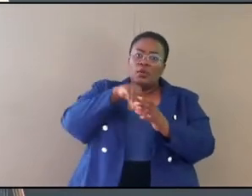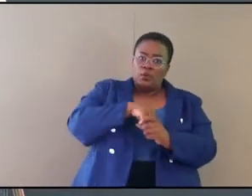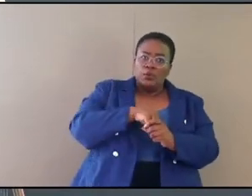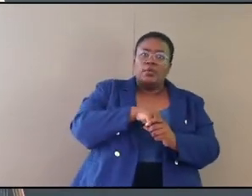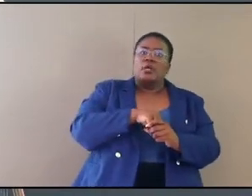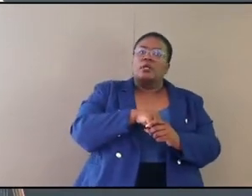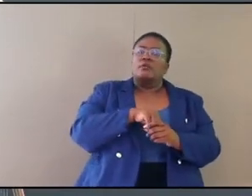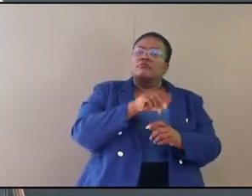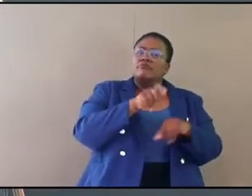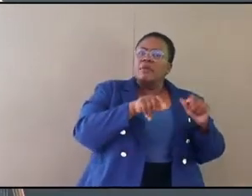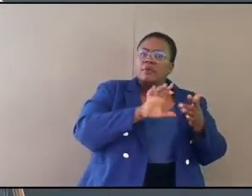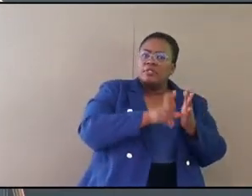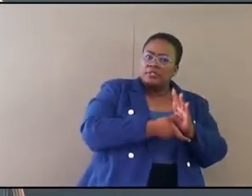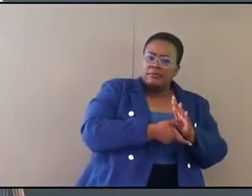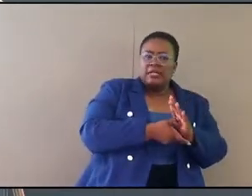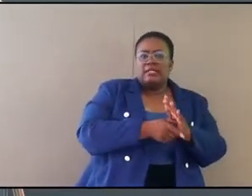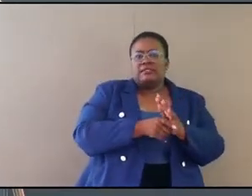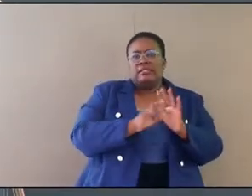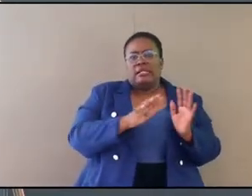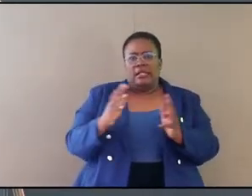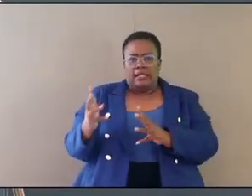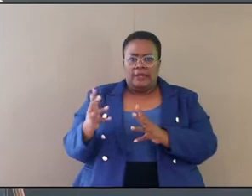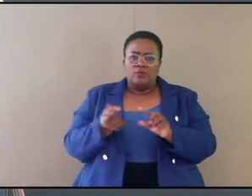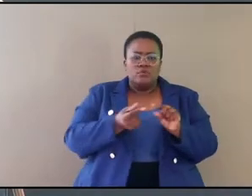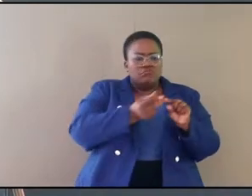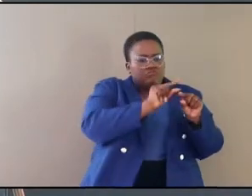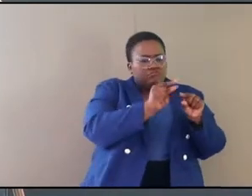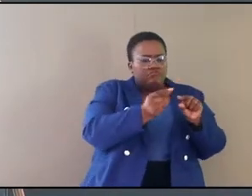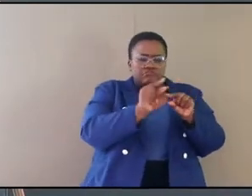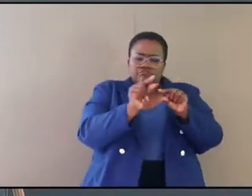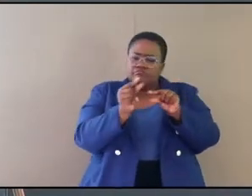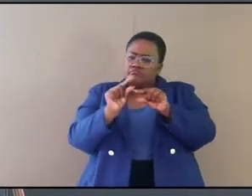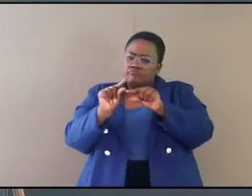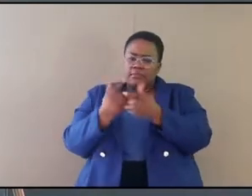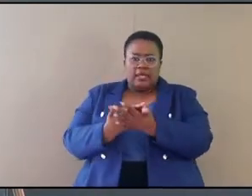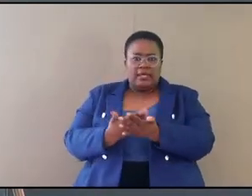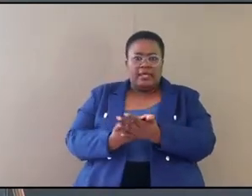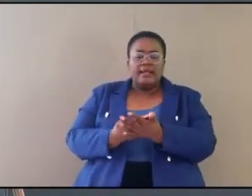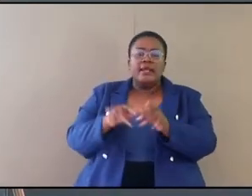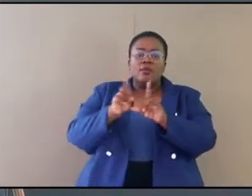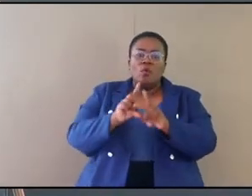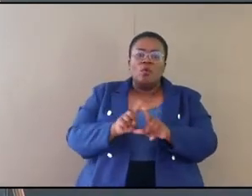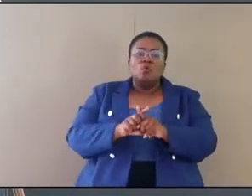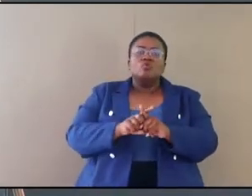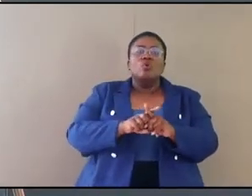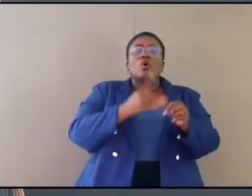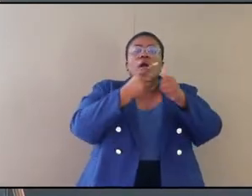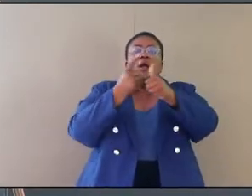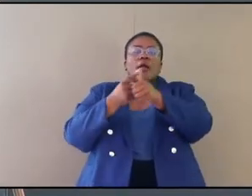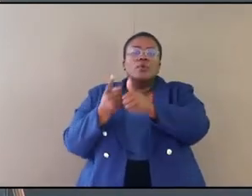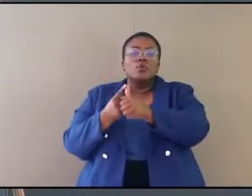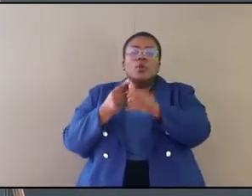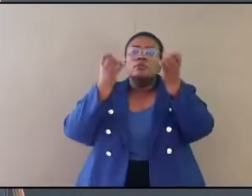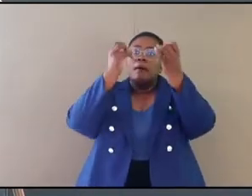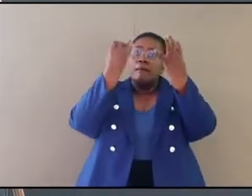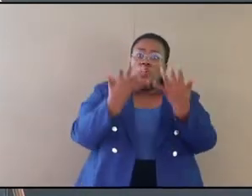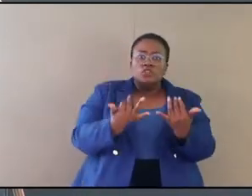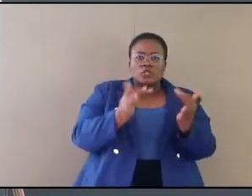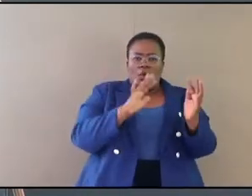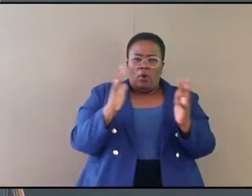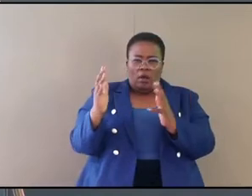that can be targeted for top-ups, to calculate the budget implications, which is of course very important